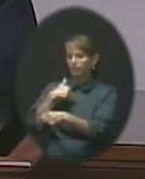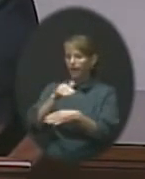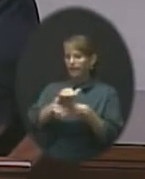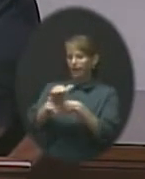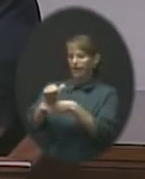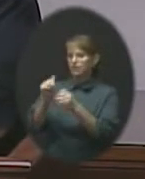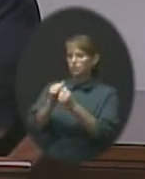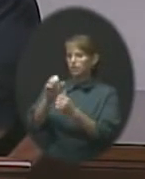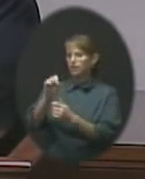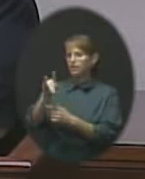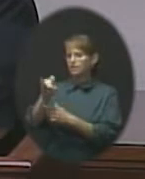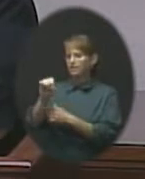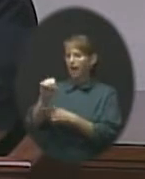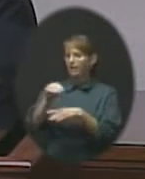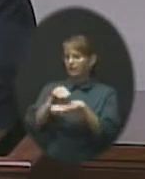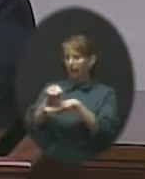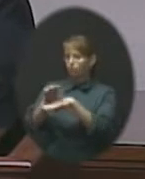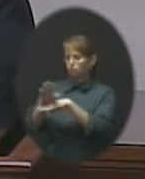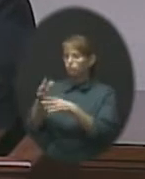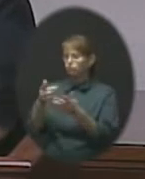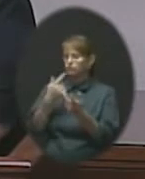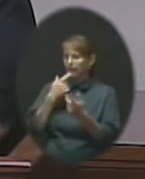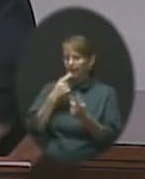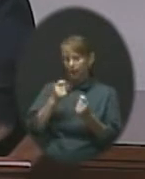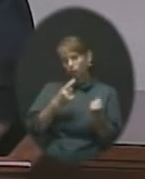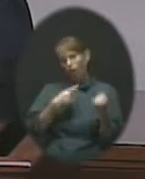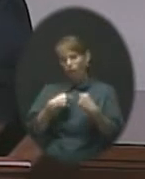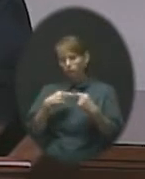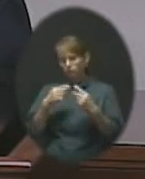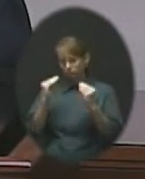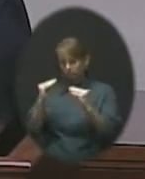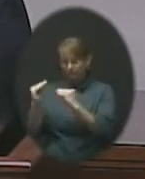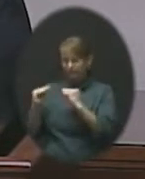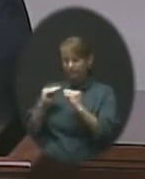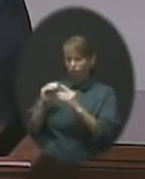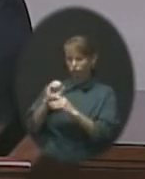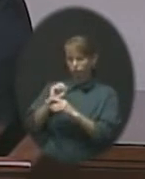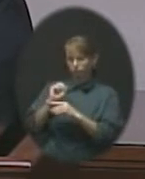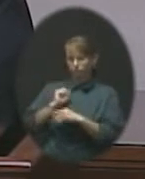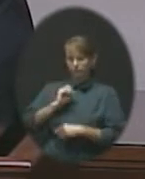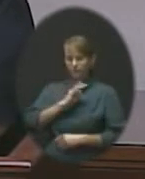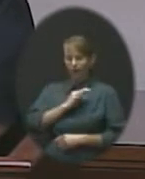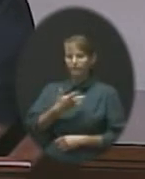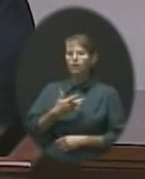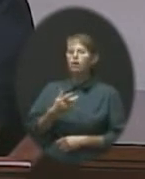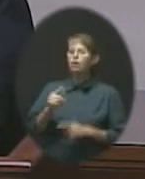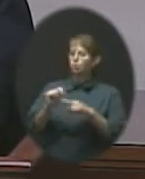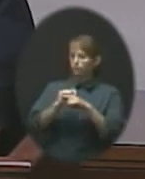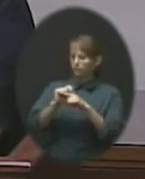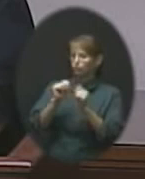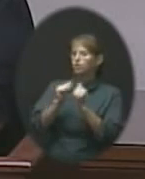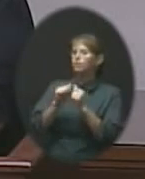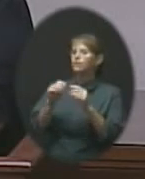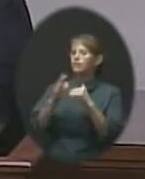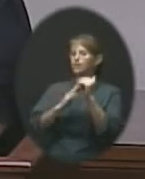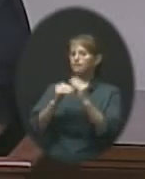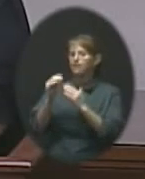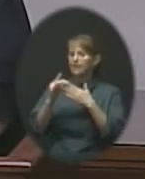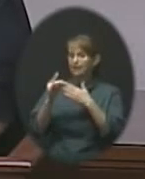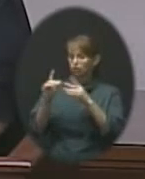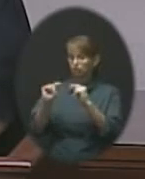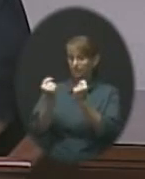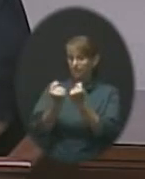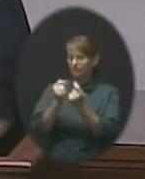saying, can you come do this for our staff? Mm-hmm. We've trained all of our building leadership teams in the district, so they all have the knowledge.